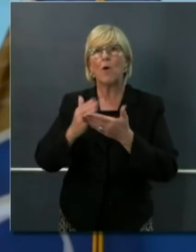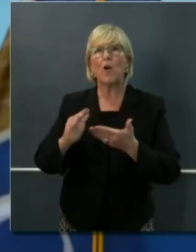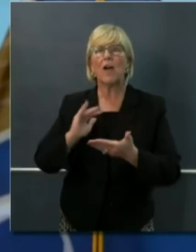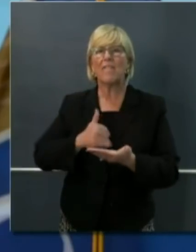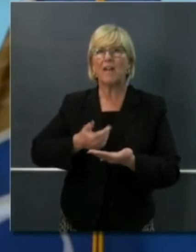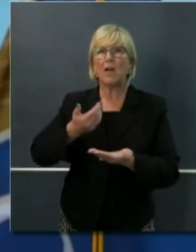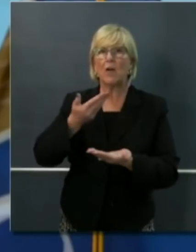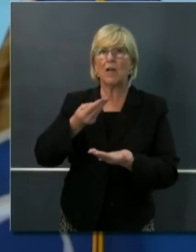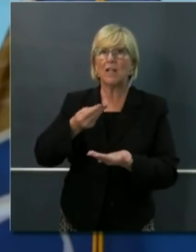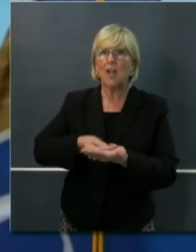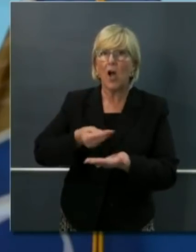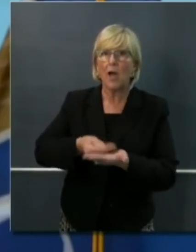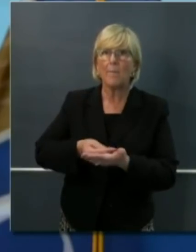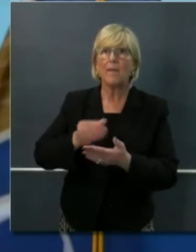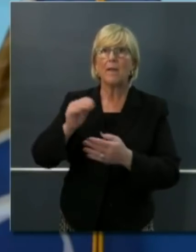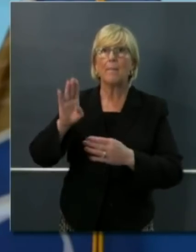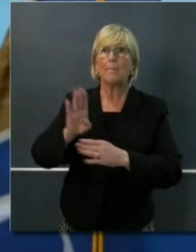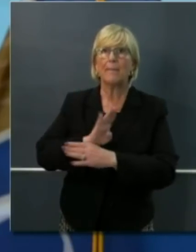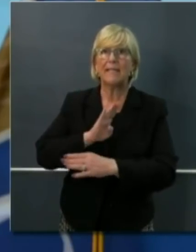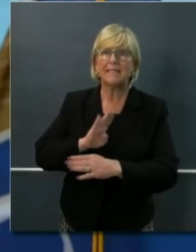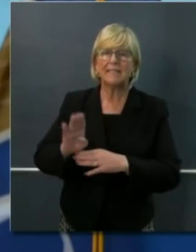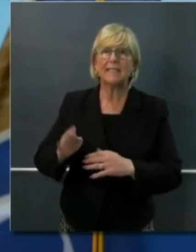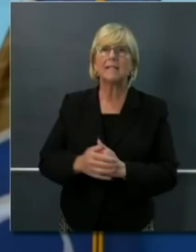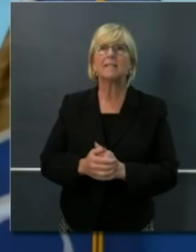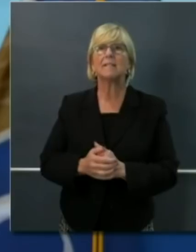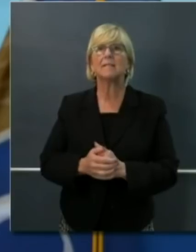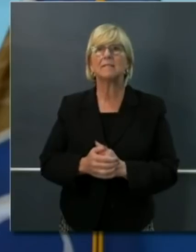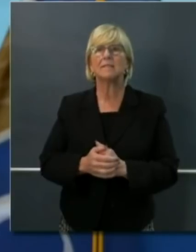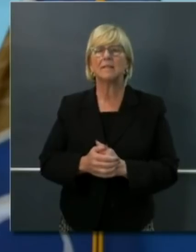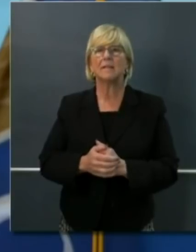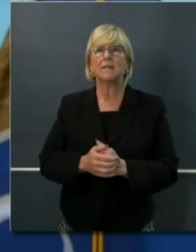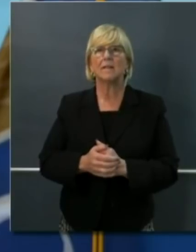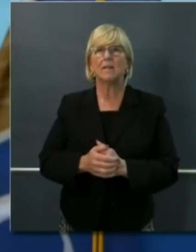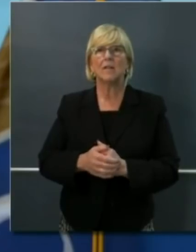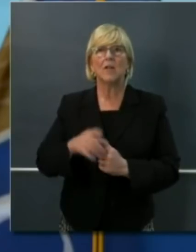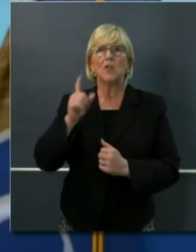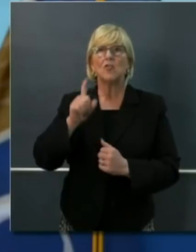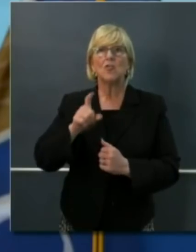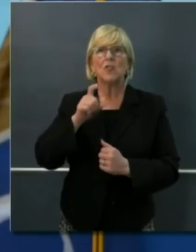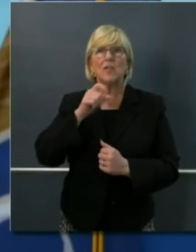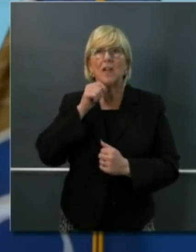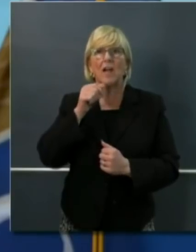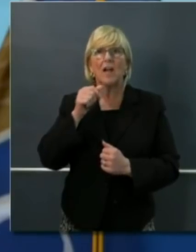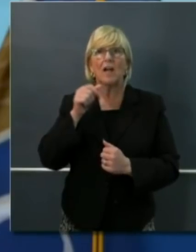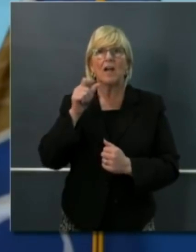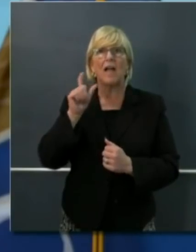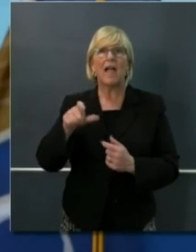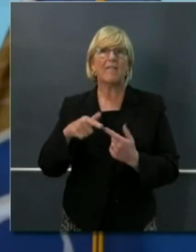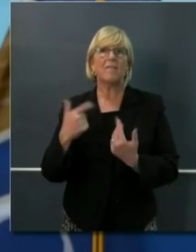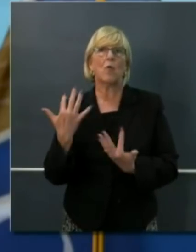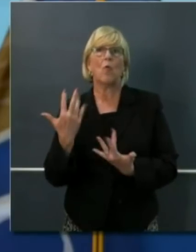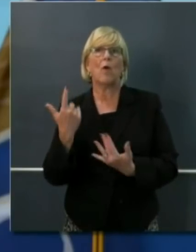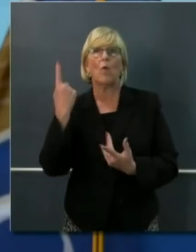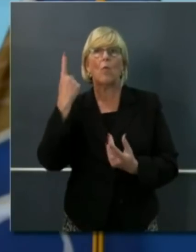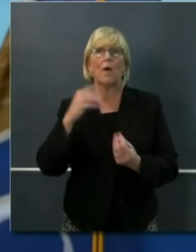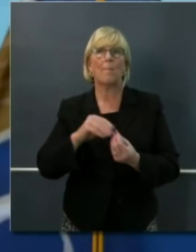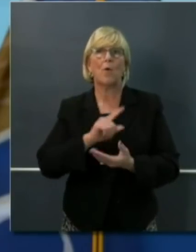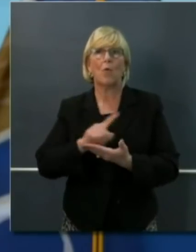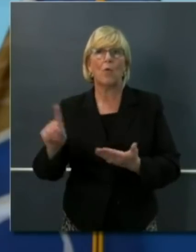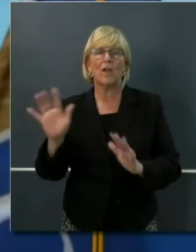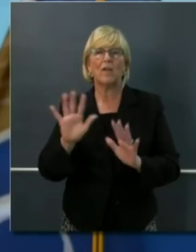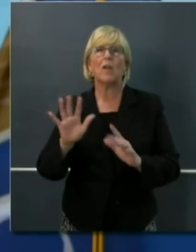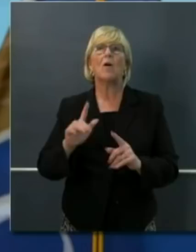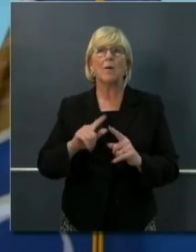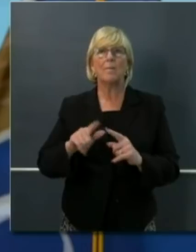economy, different sectors of society. And no, it should not be another week before we connect on that topic. But